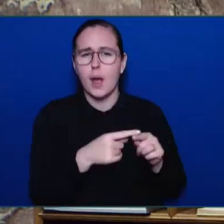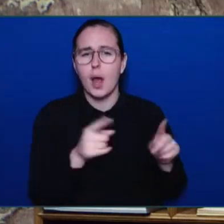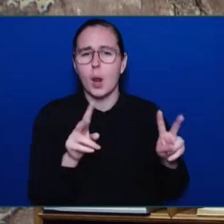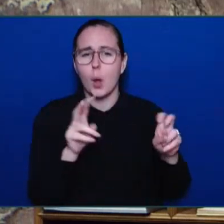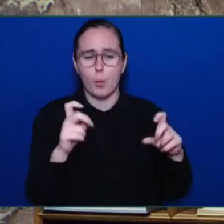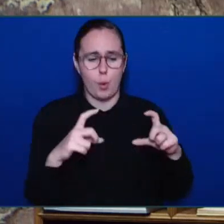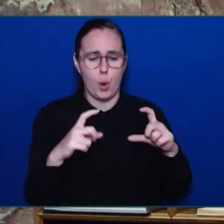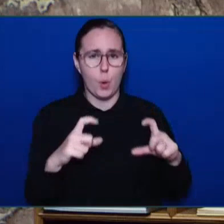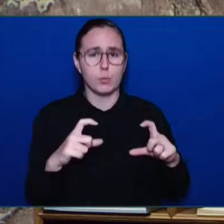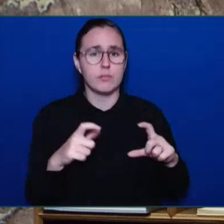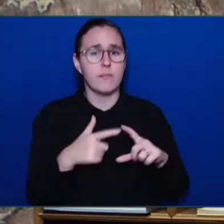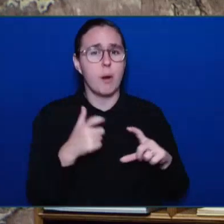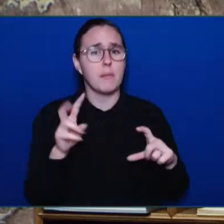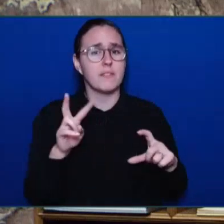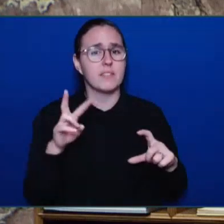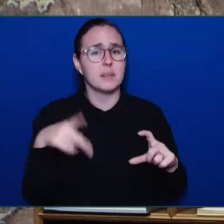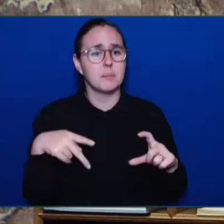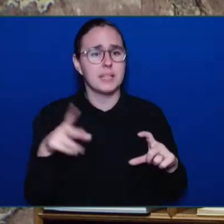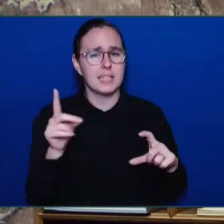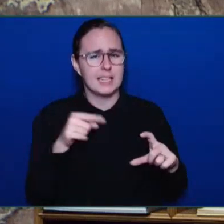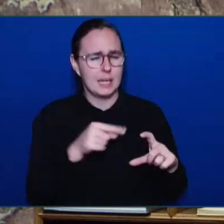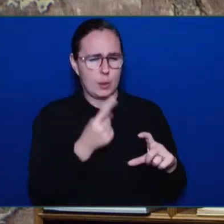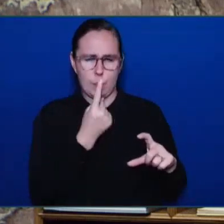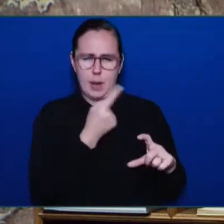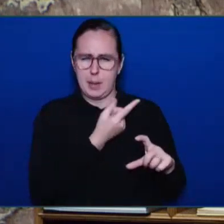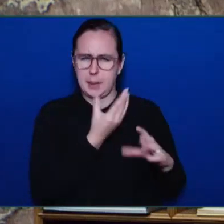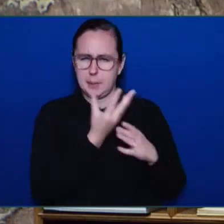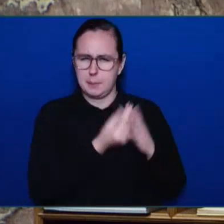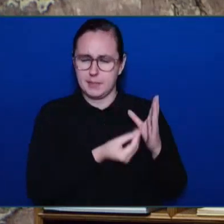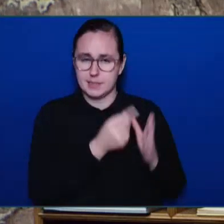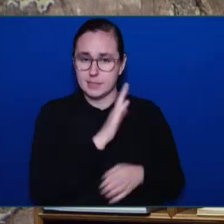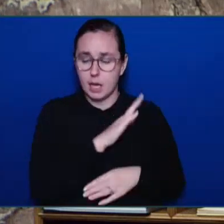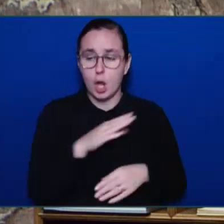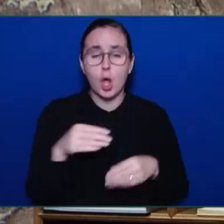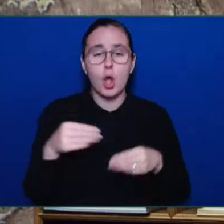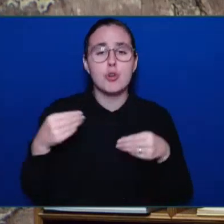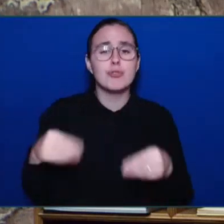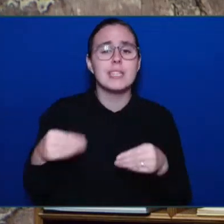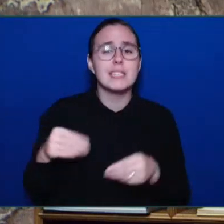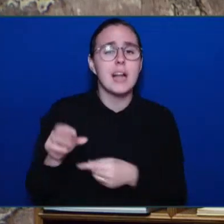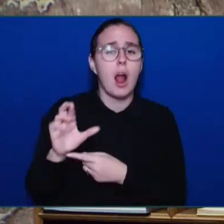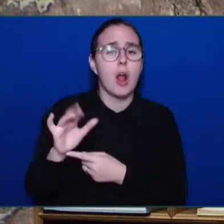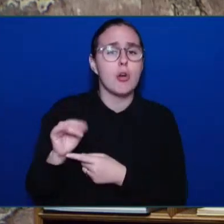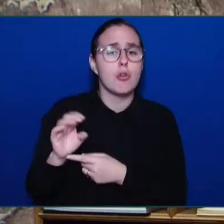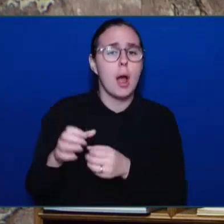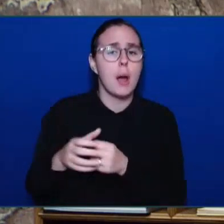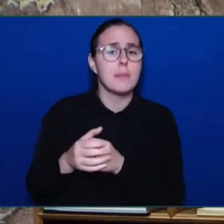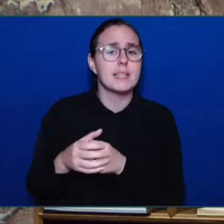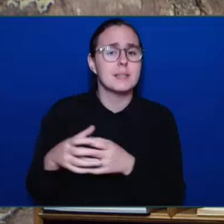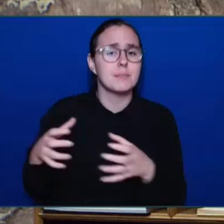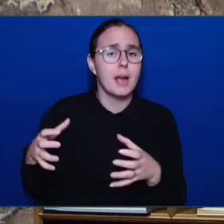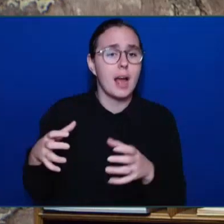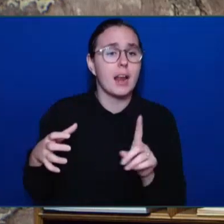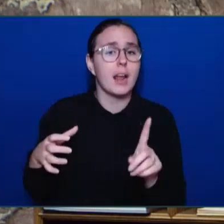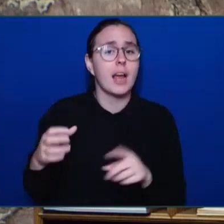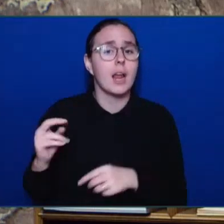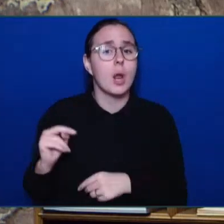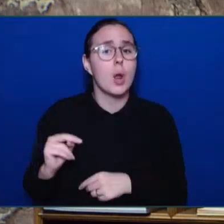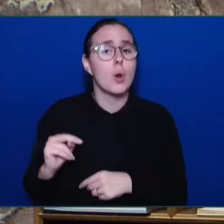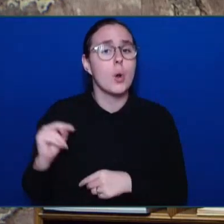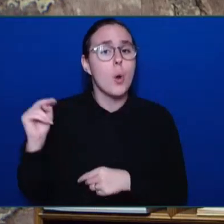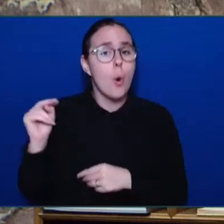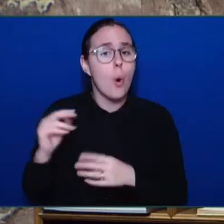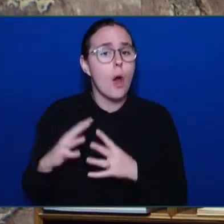Retail crime is growing in major cities throughout North America and in Vancouver. This isn't just a Vancouver problem. This is a problem